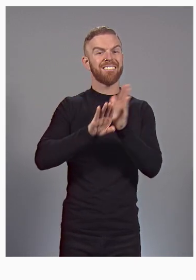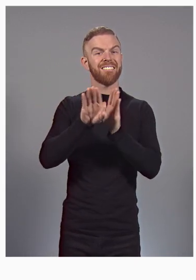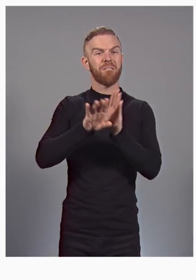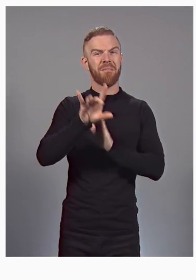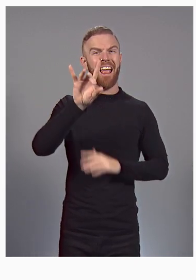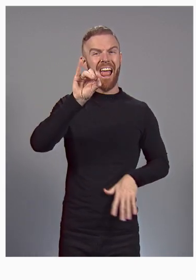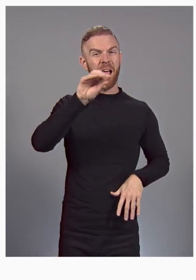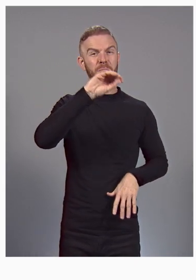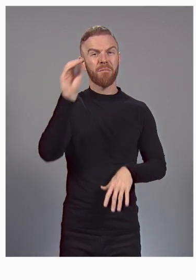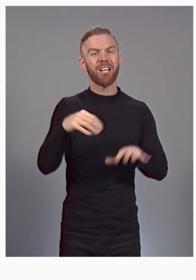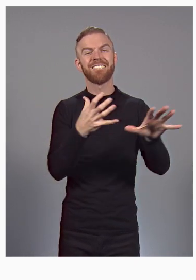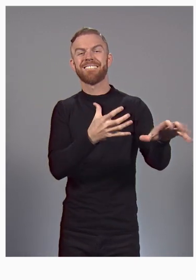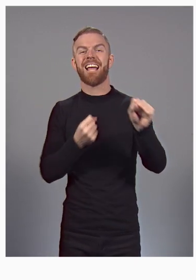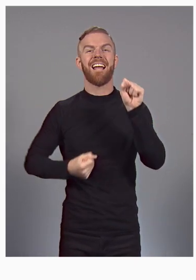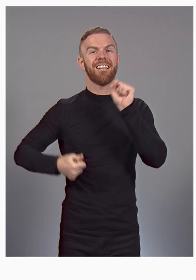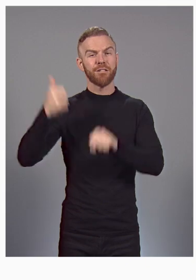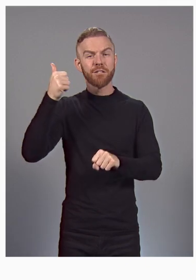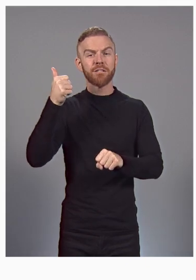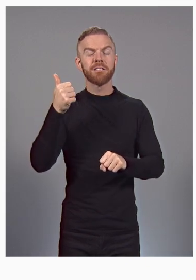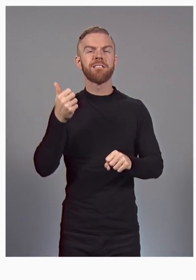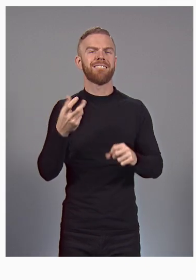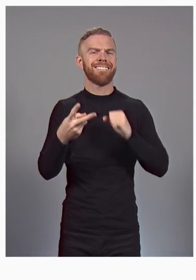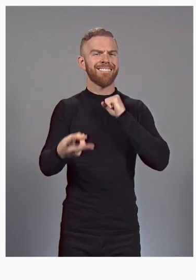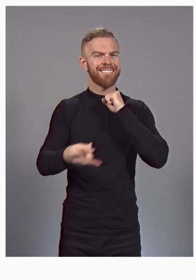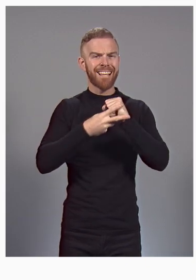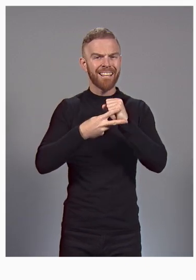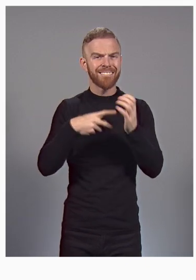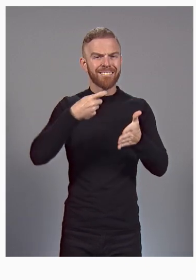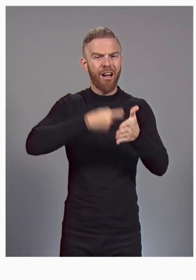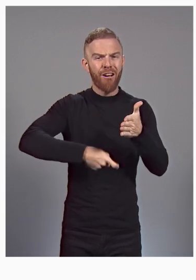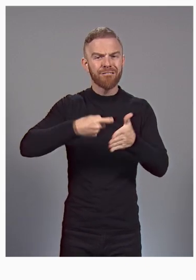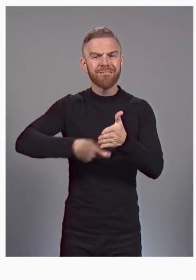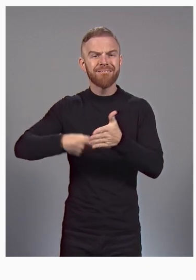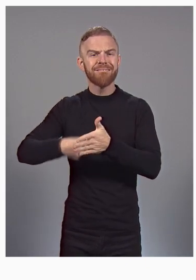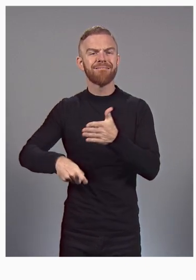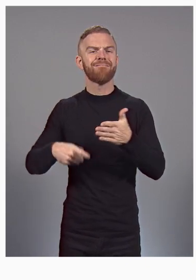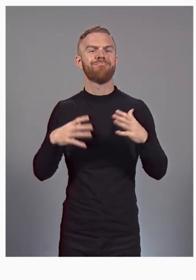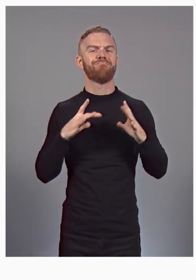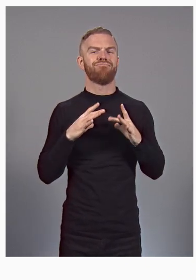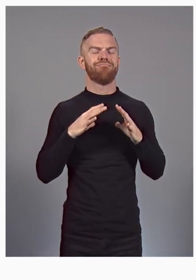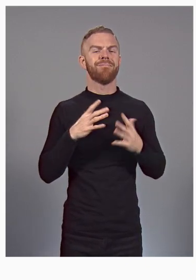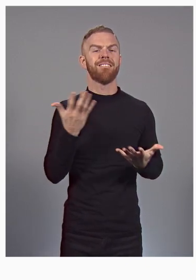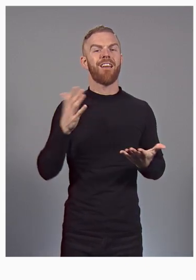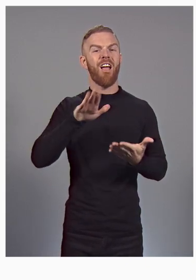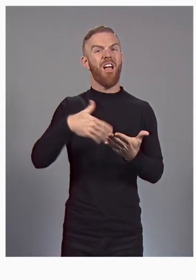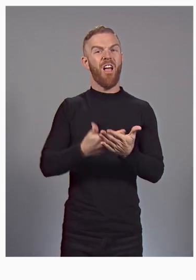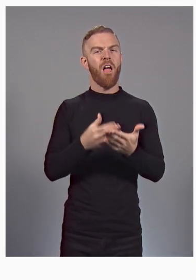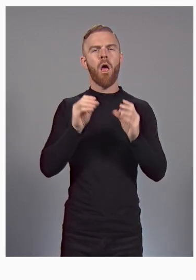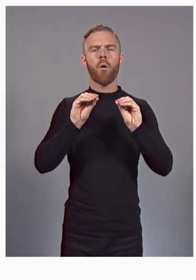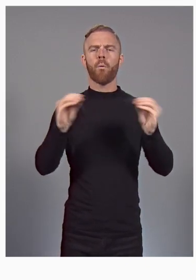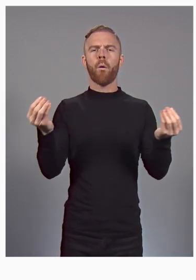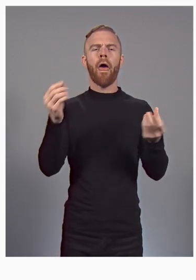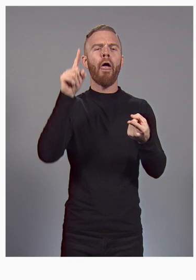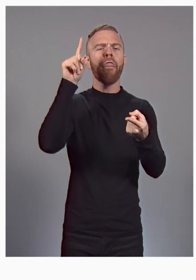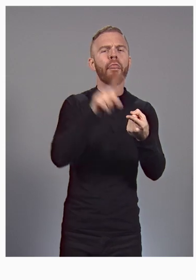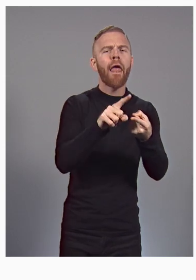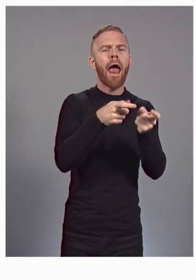80% faster, more cost-effective, all without compromising governance and